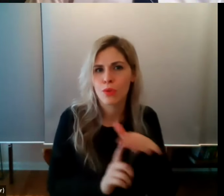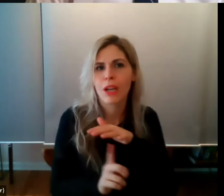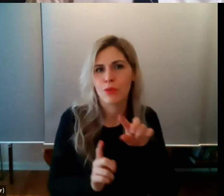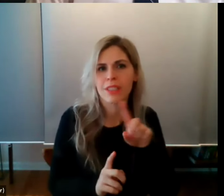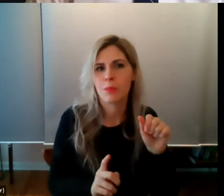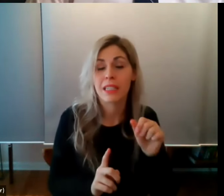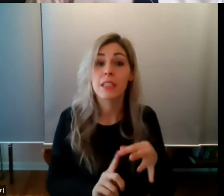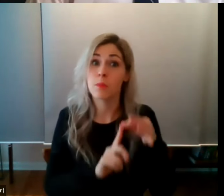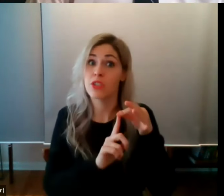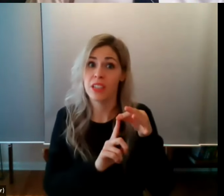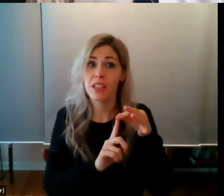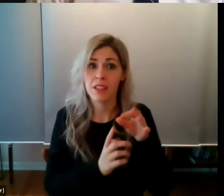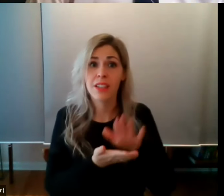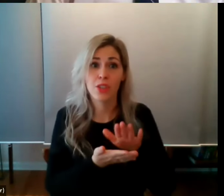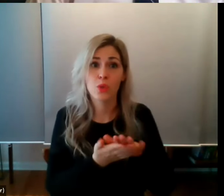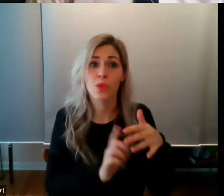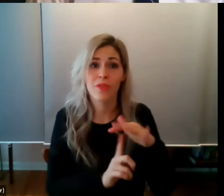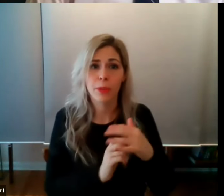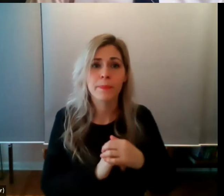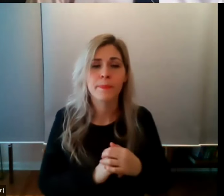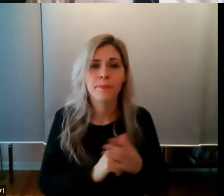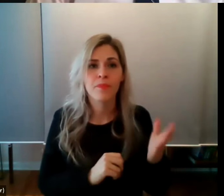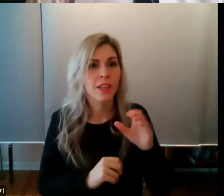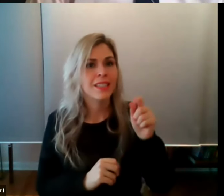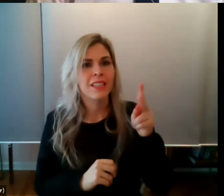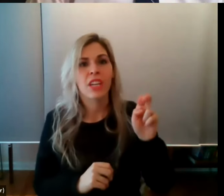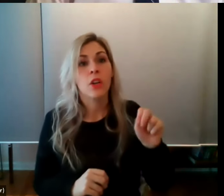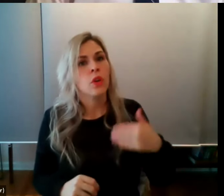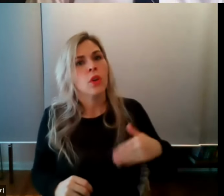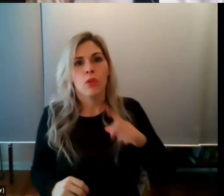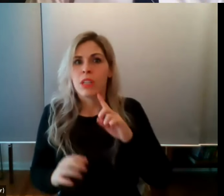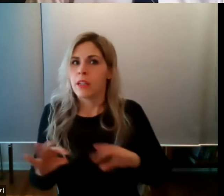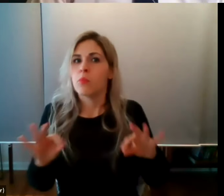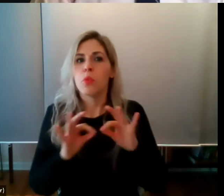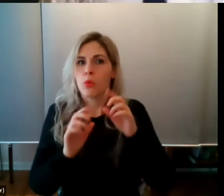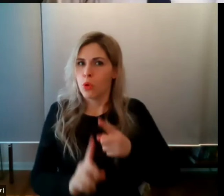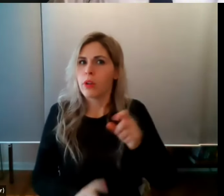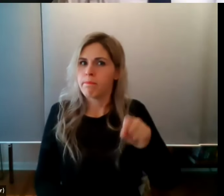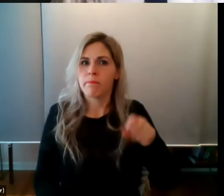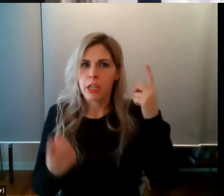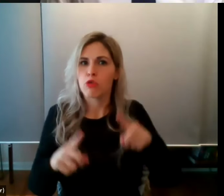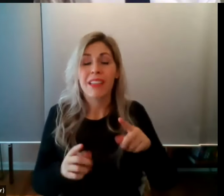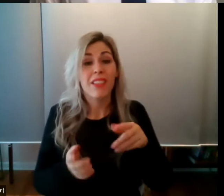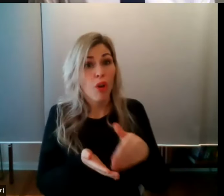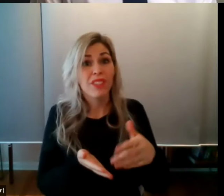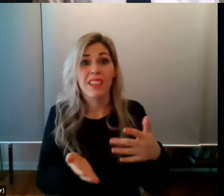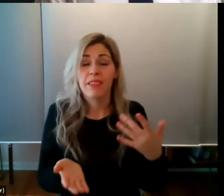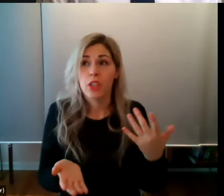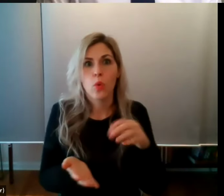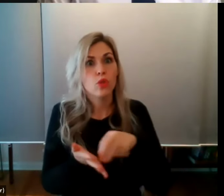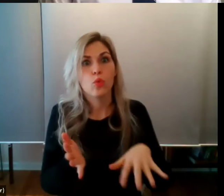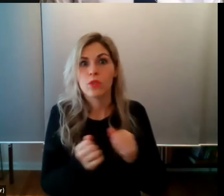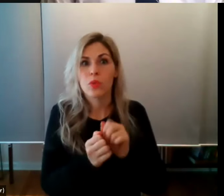especially in a school setting. Yeah, well, such an important point. You know, the idea that oftentimes students